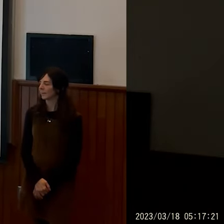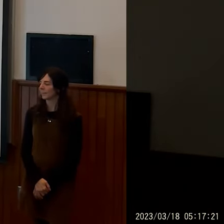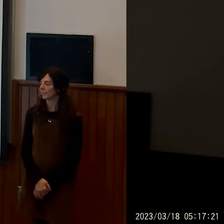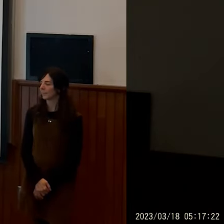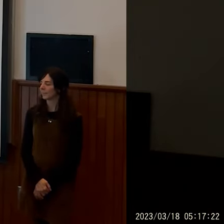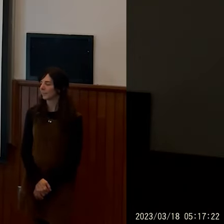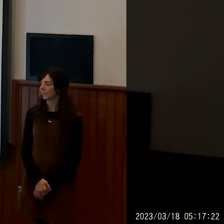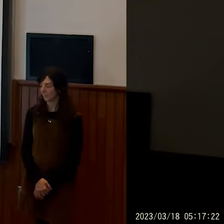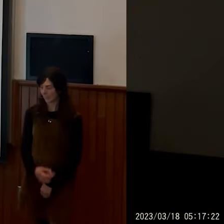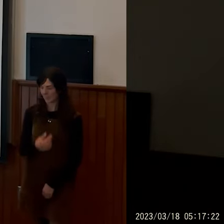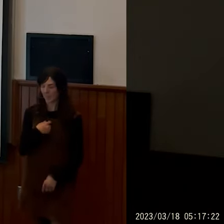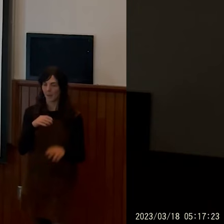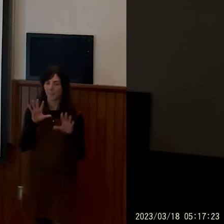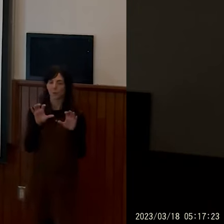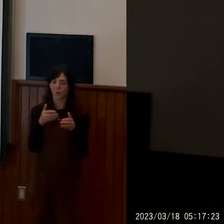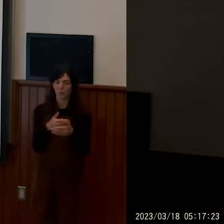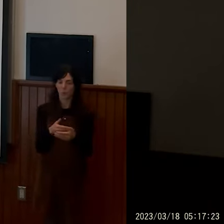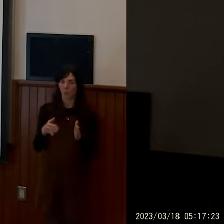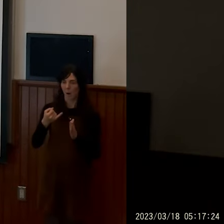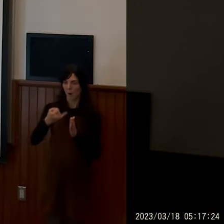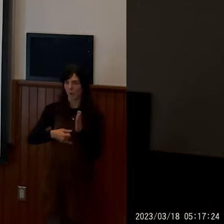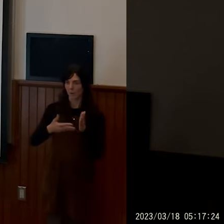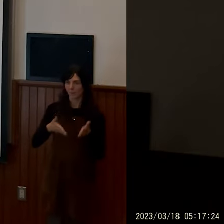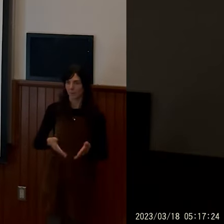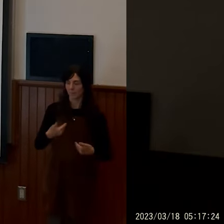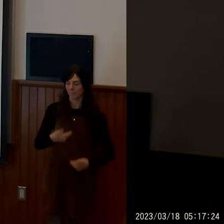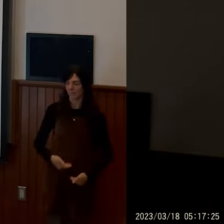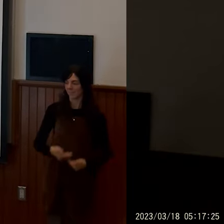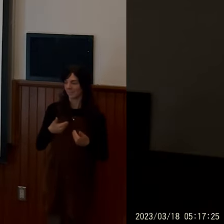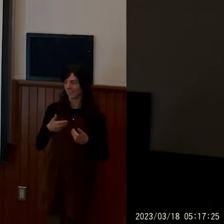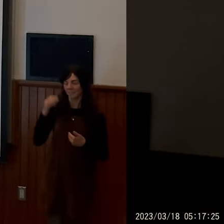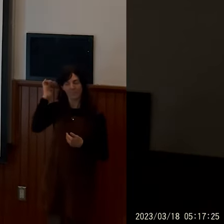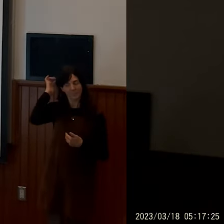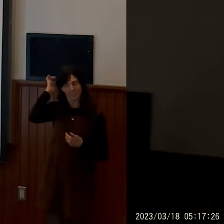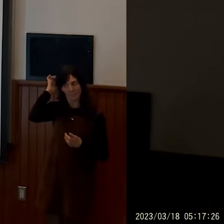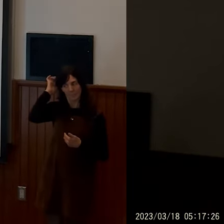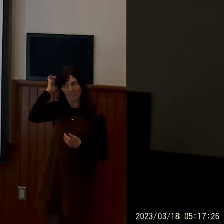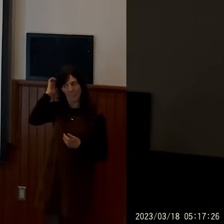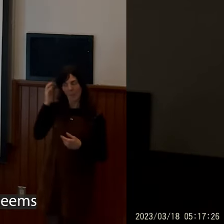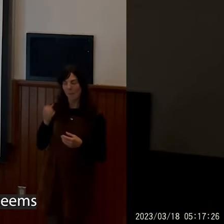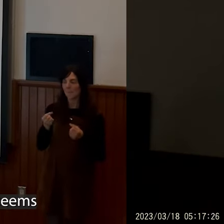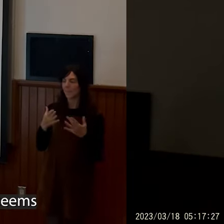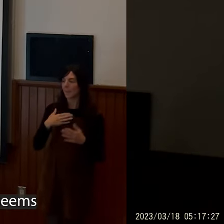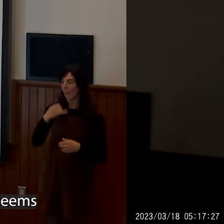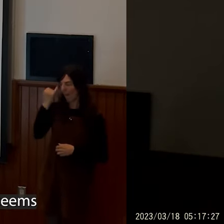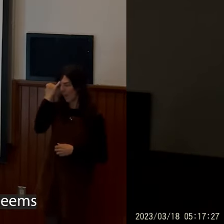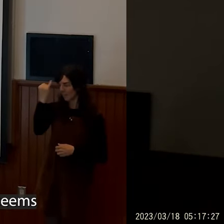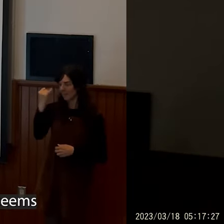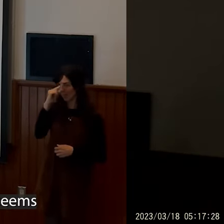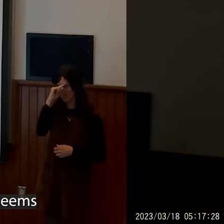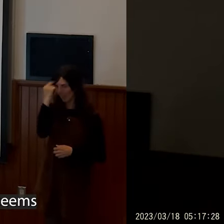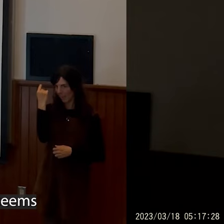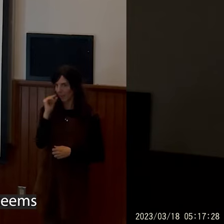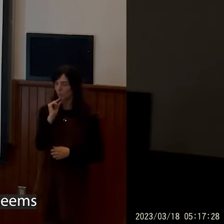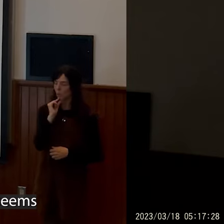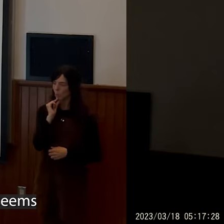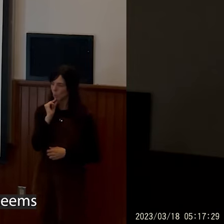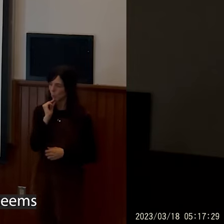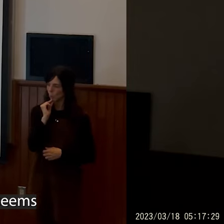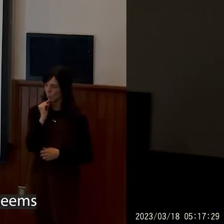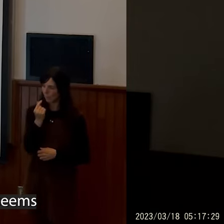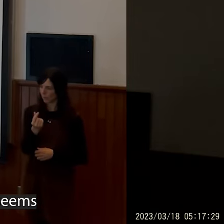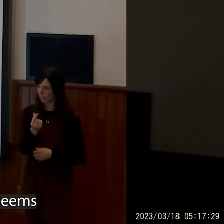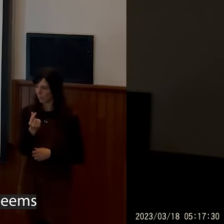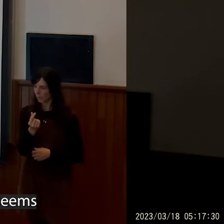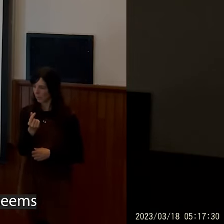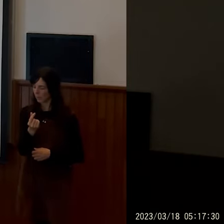As a darkroom artist, lots of the ideas around a black queer photographic